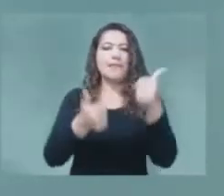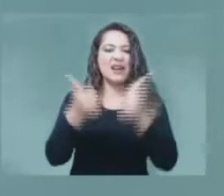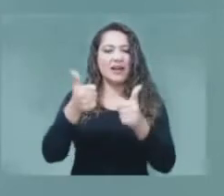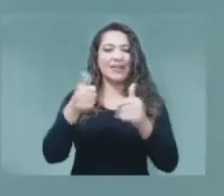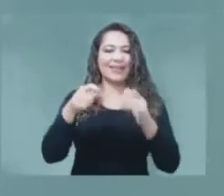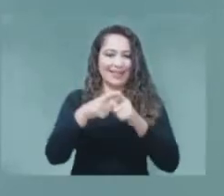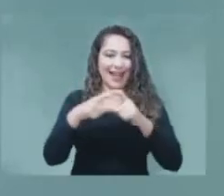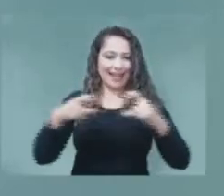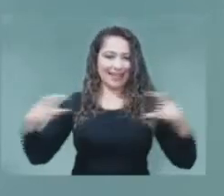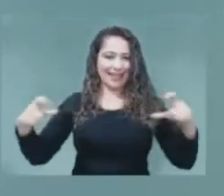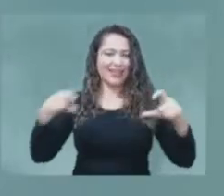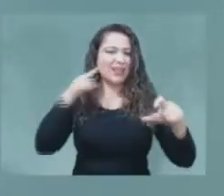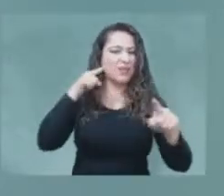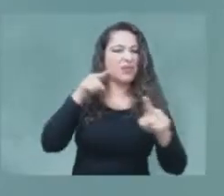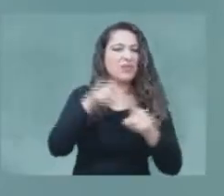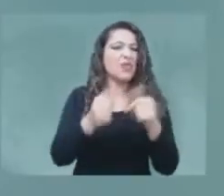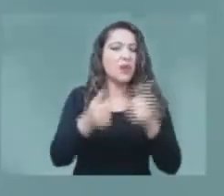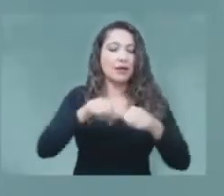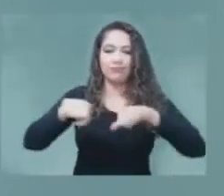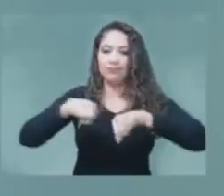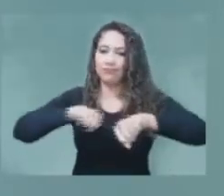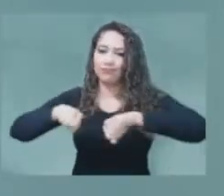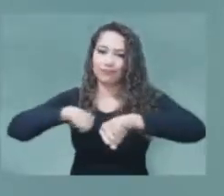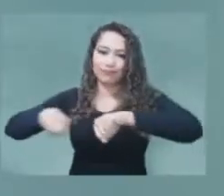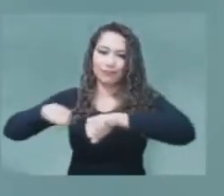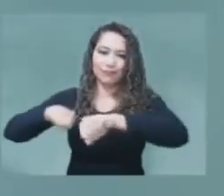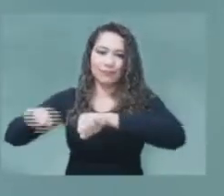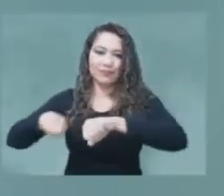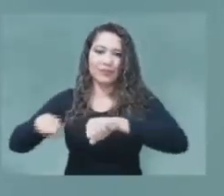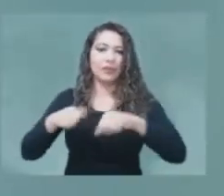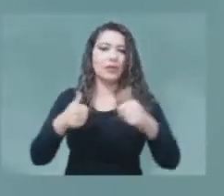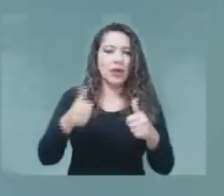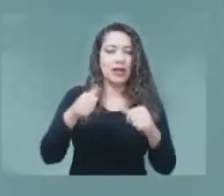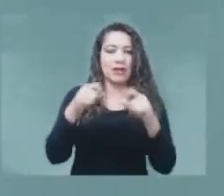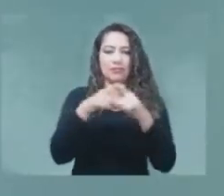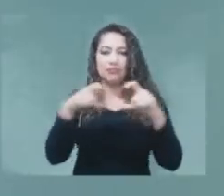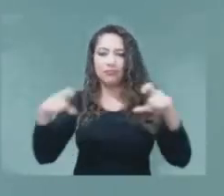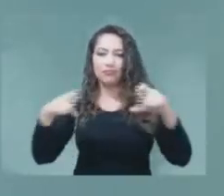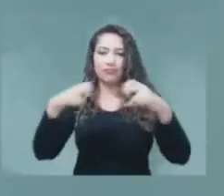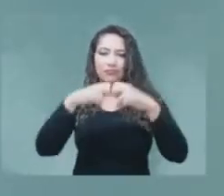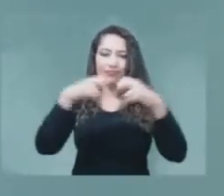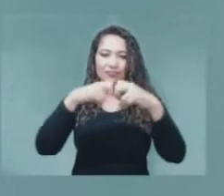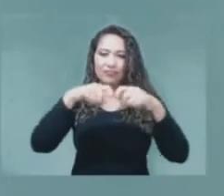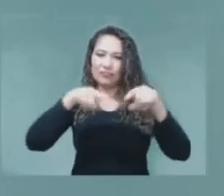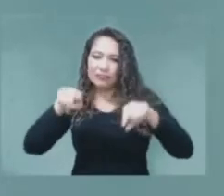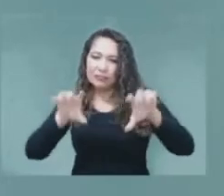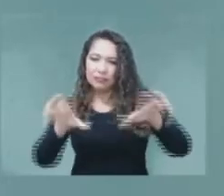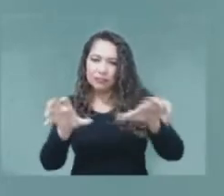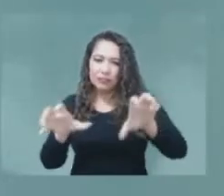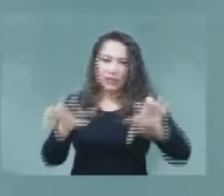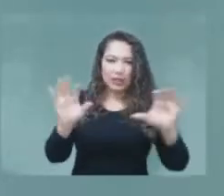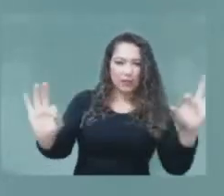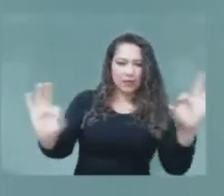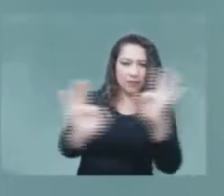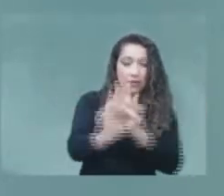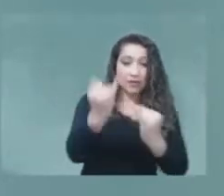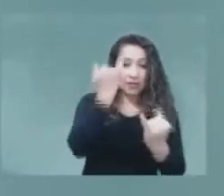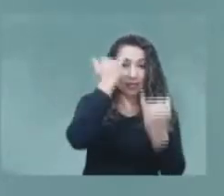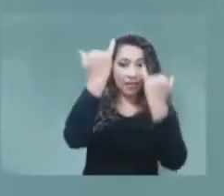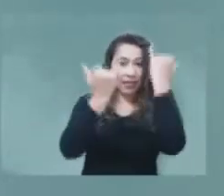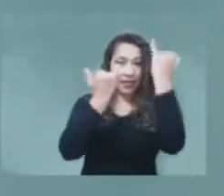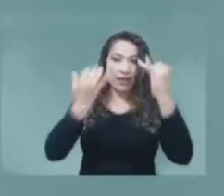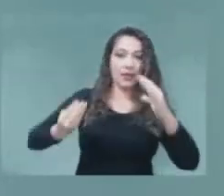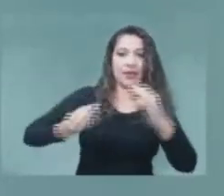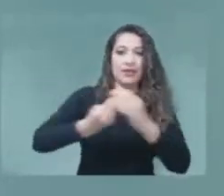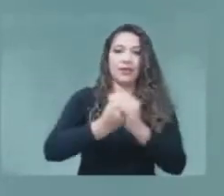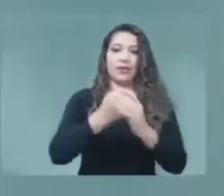purpose in this national energy spectrum, that is to manage radio electric spectrum with an innovative focus and social